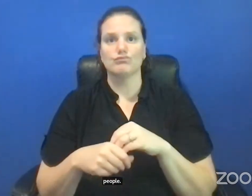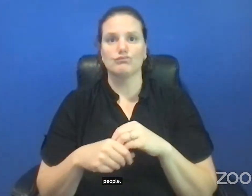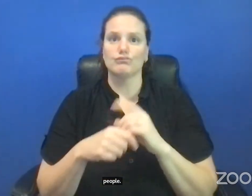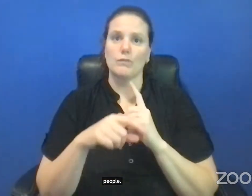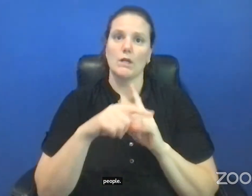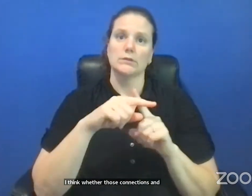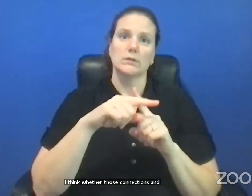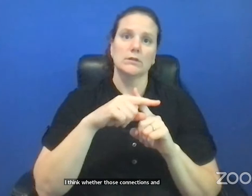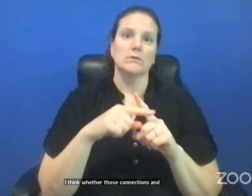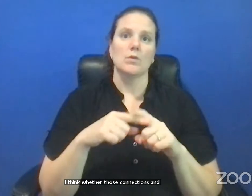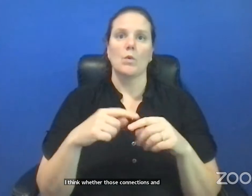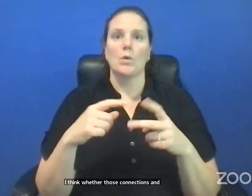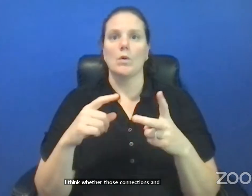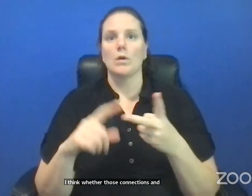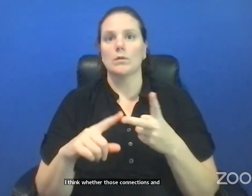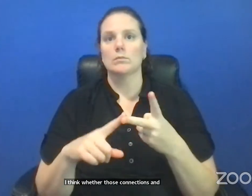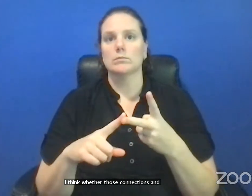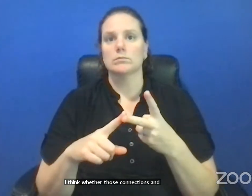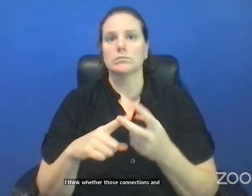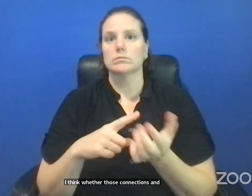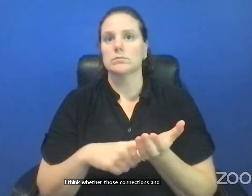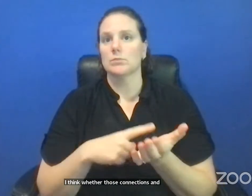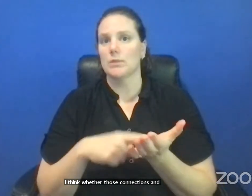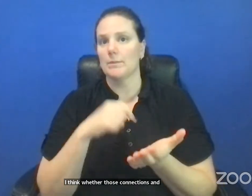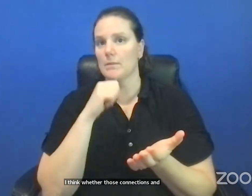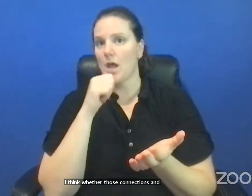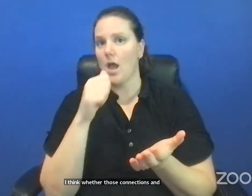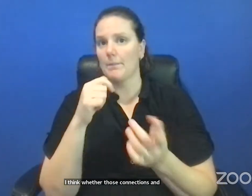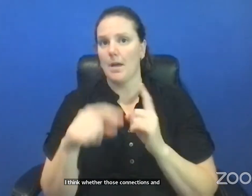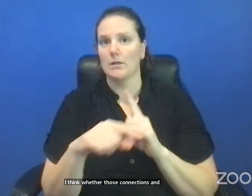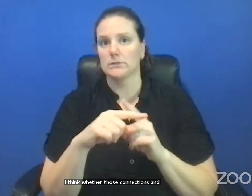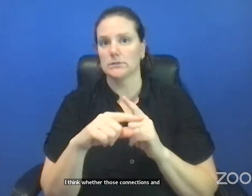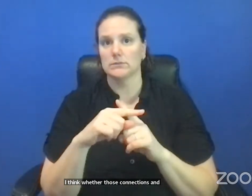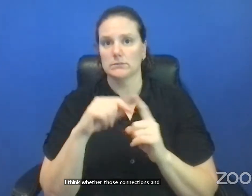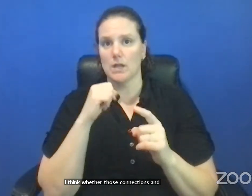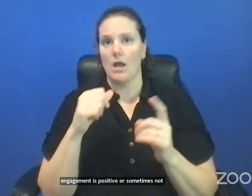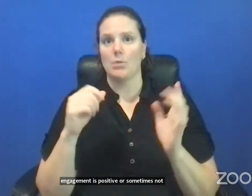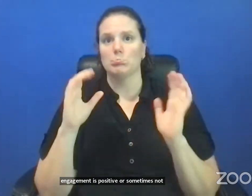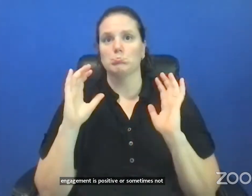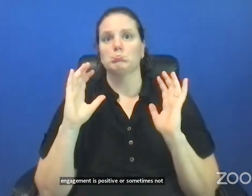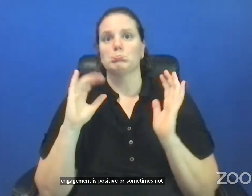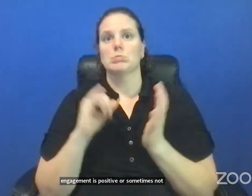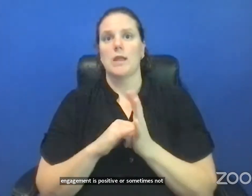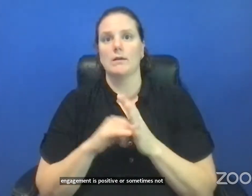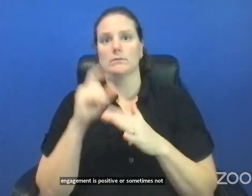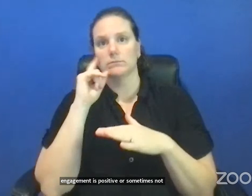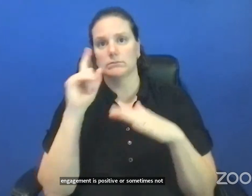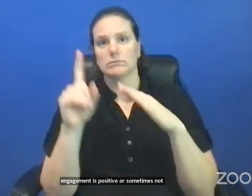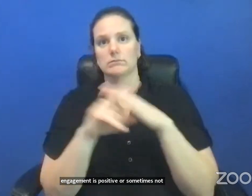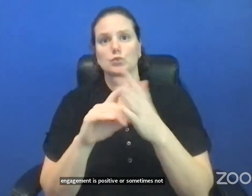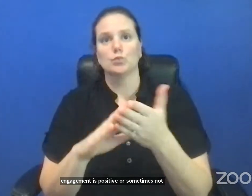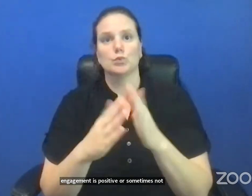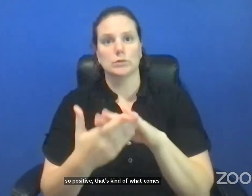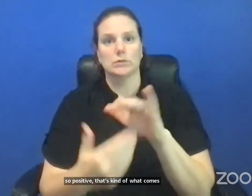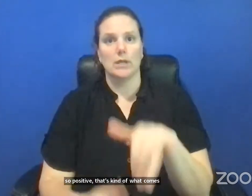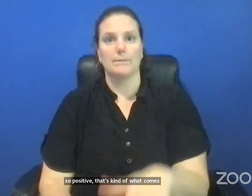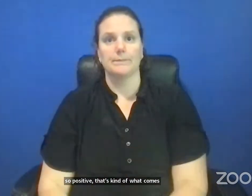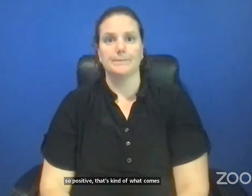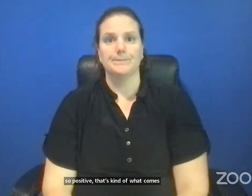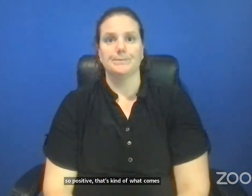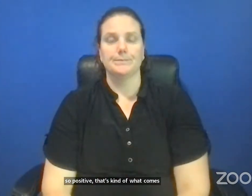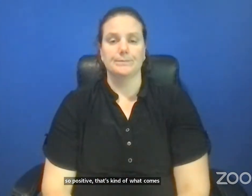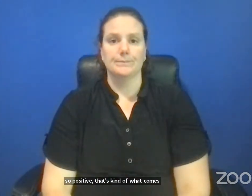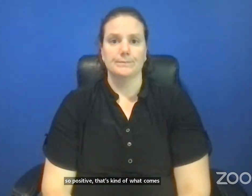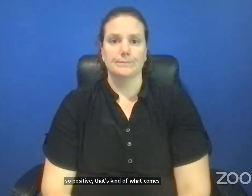positive or sometimes not so positive. That's kind of what comes to mind for me for community.